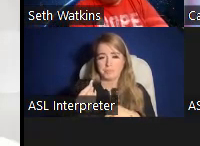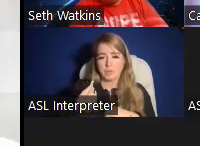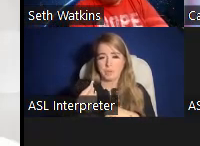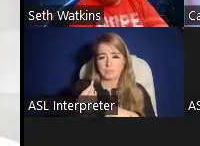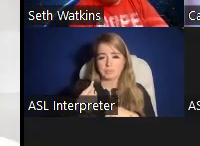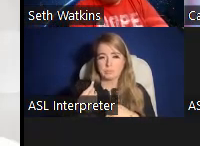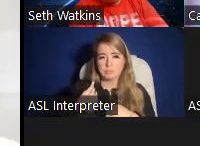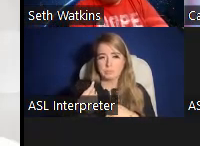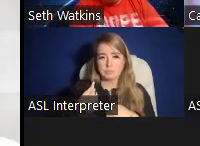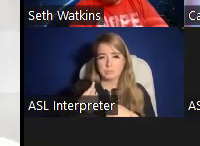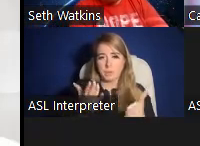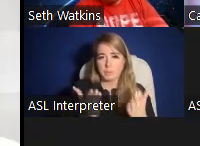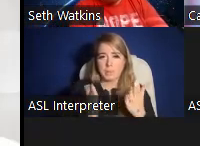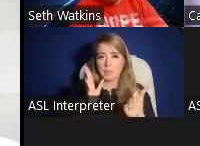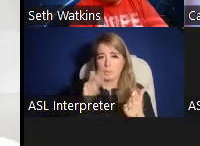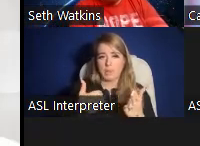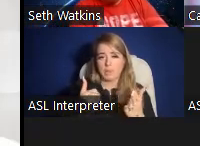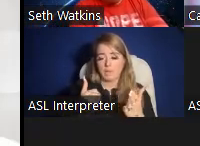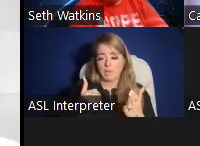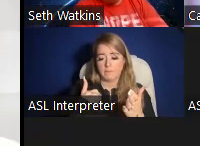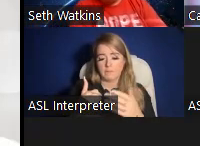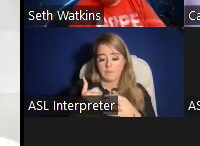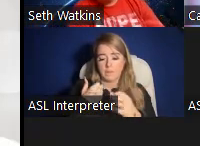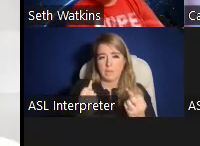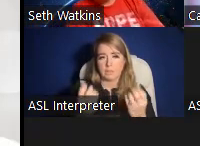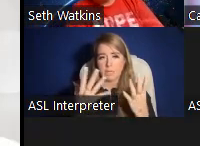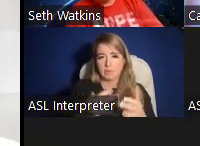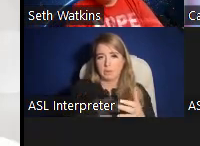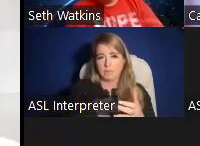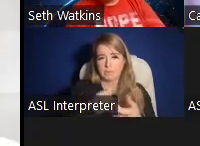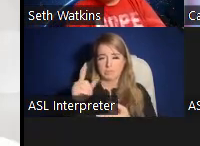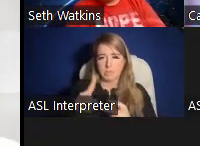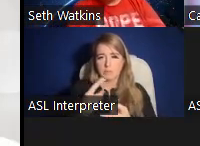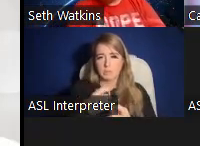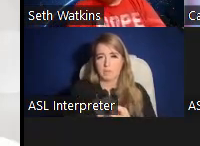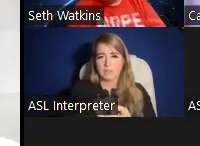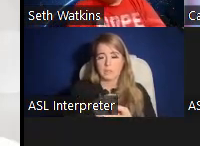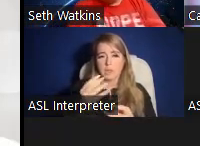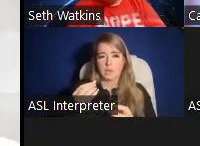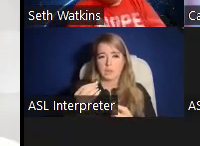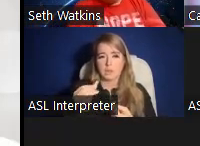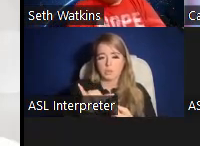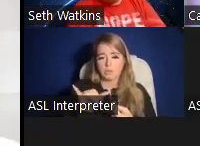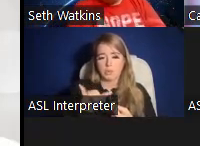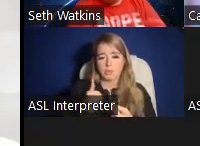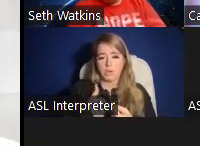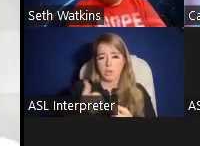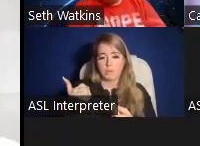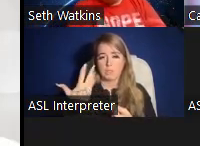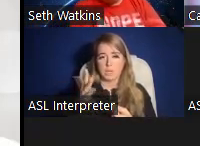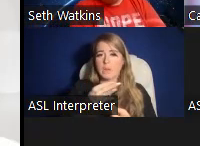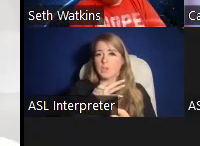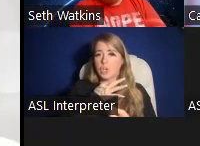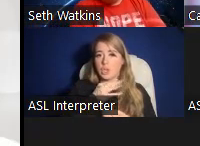probably not having as many grievances, I'd say. And then also I was kind of curious